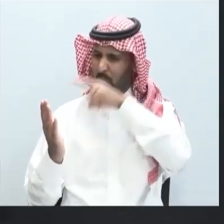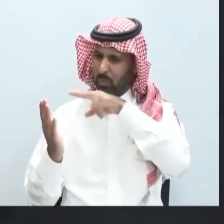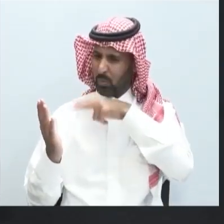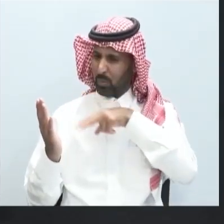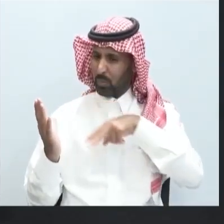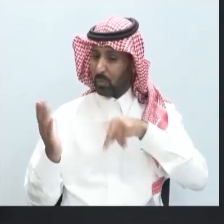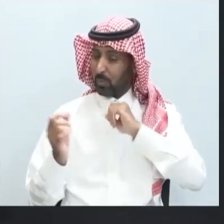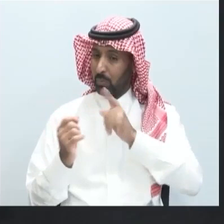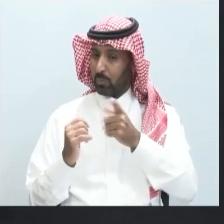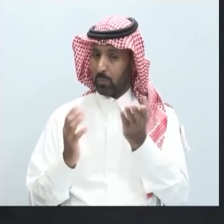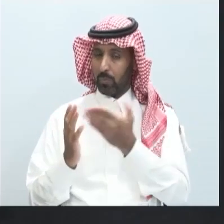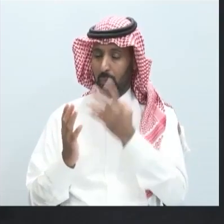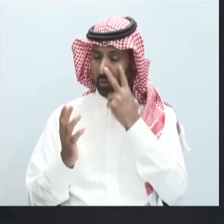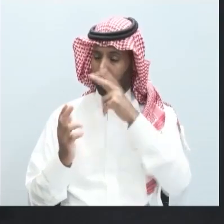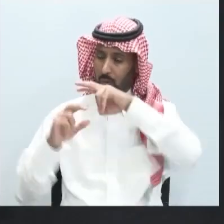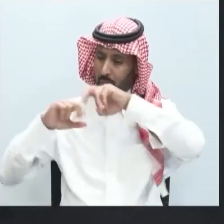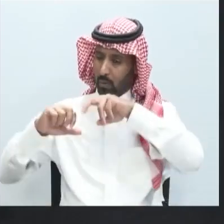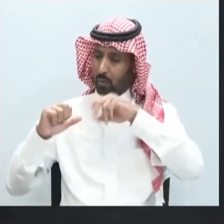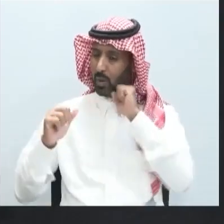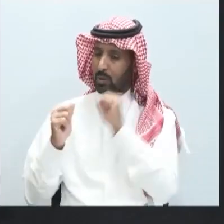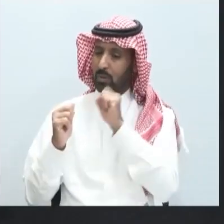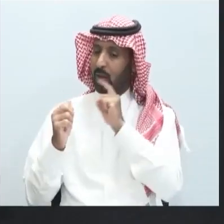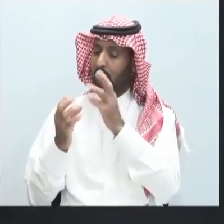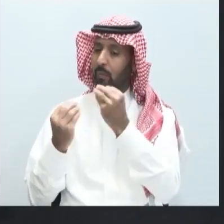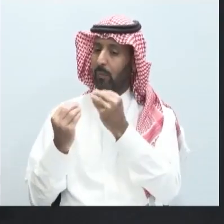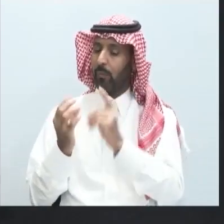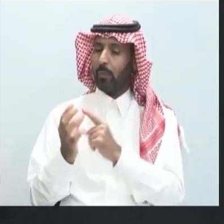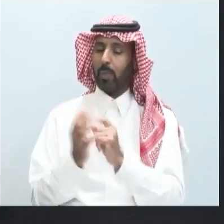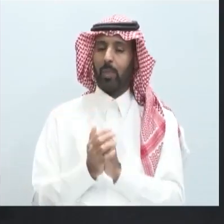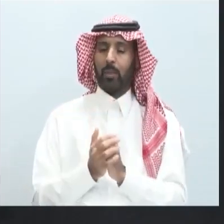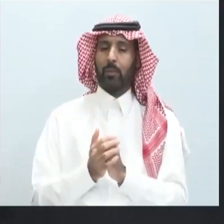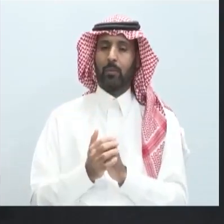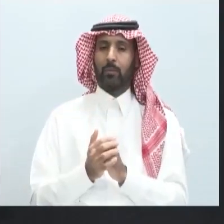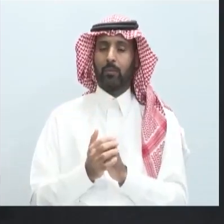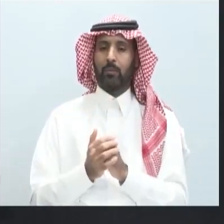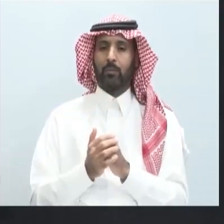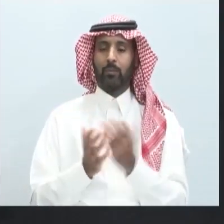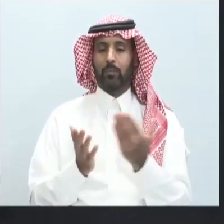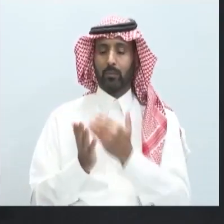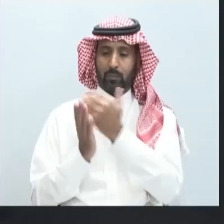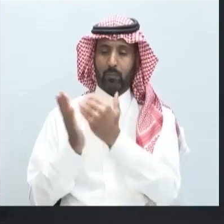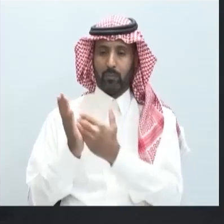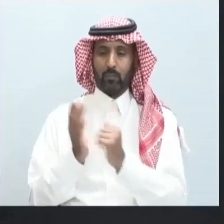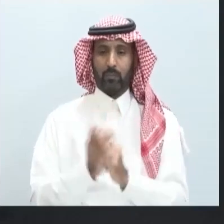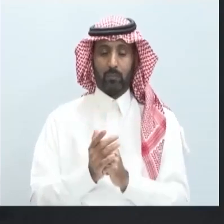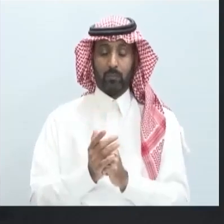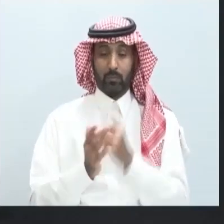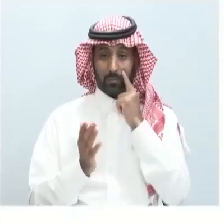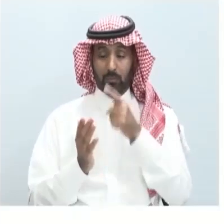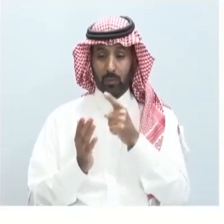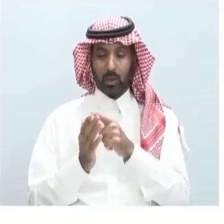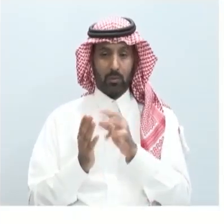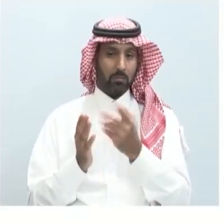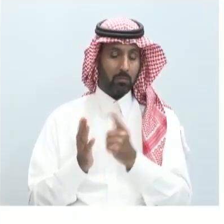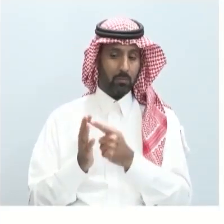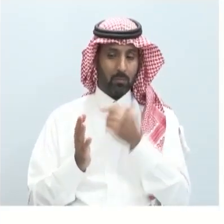to scan for specific information is to read the article quickly, looking for some specific information. Here, sometimes